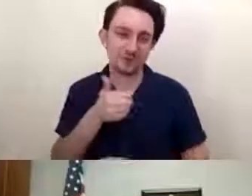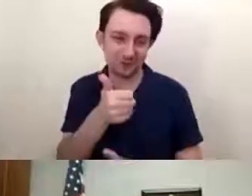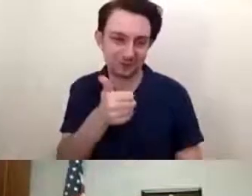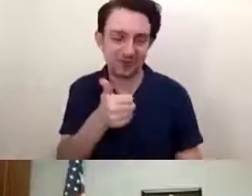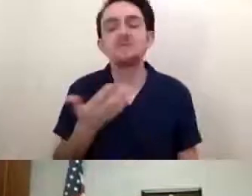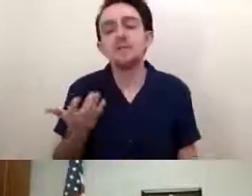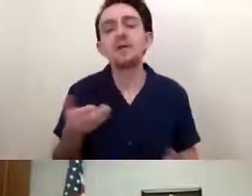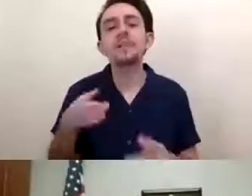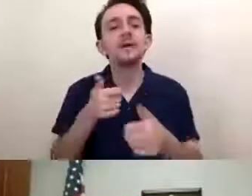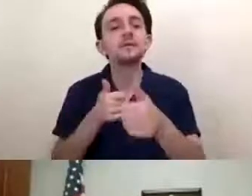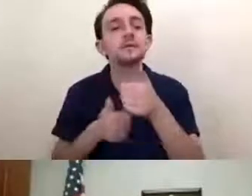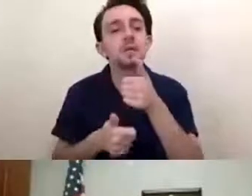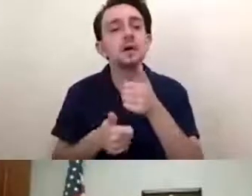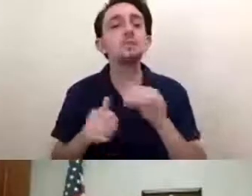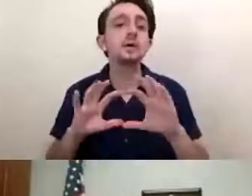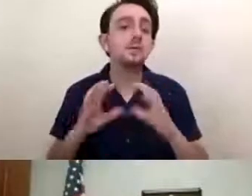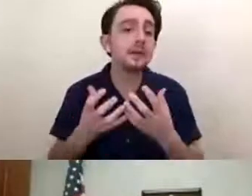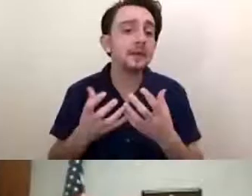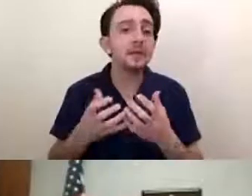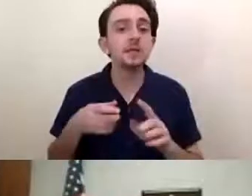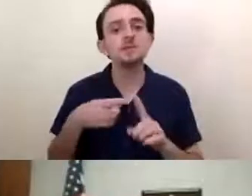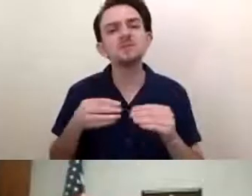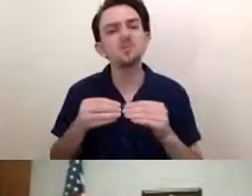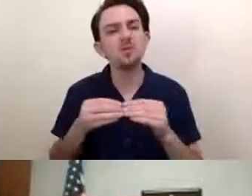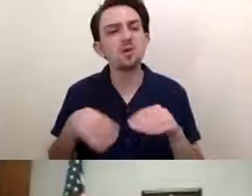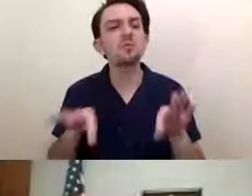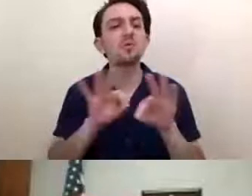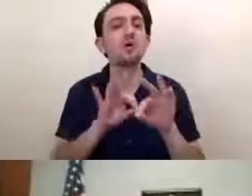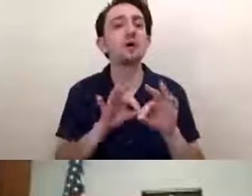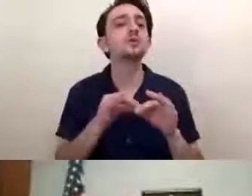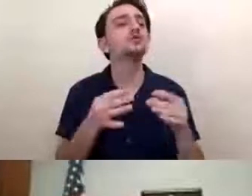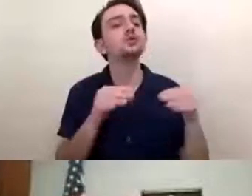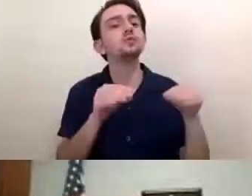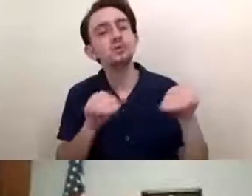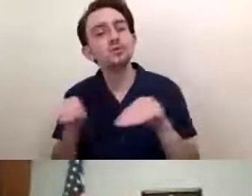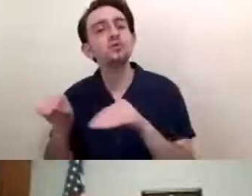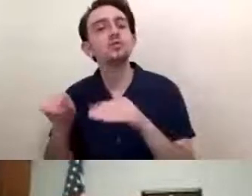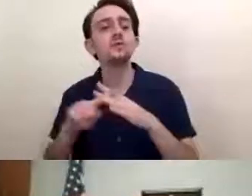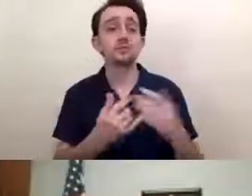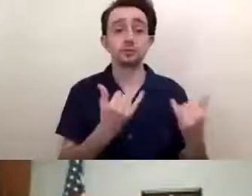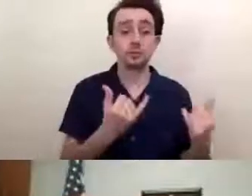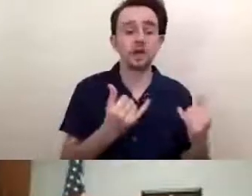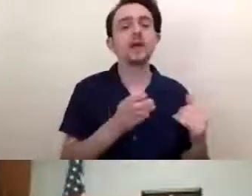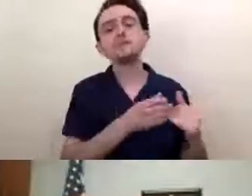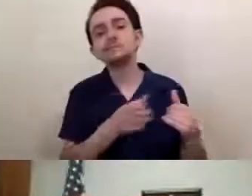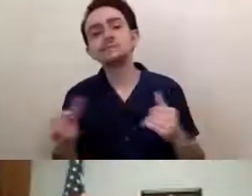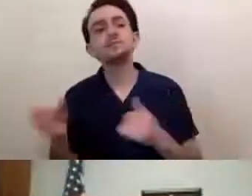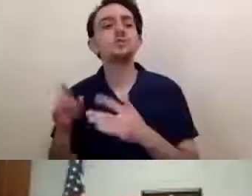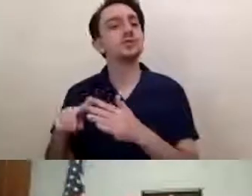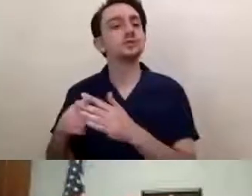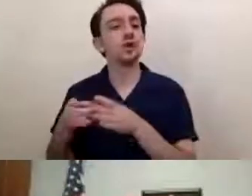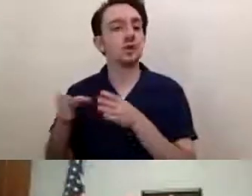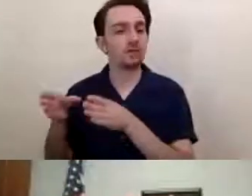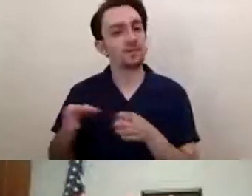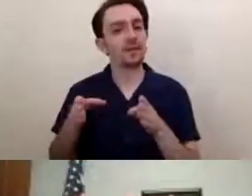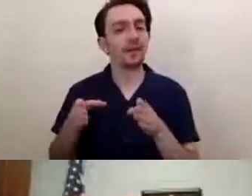just about getting from today to the start of a plan. And then it's about the process, right? And then after